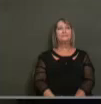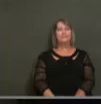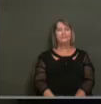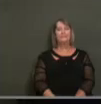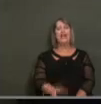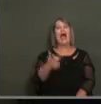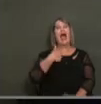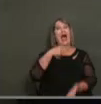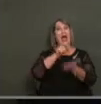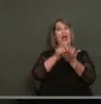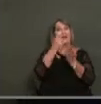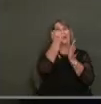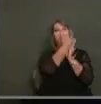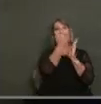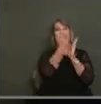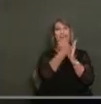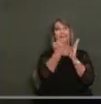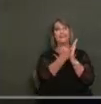Okay, I wrote a list.